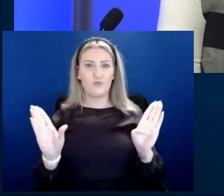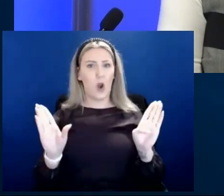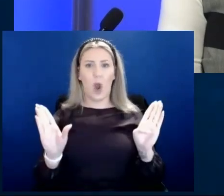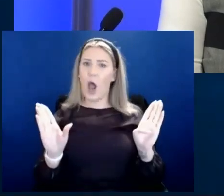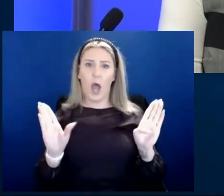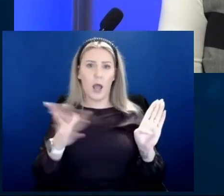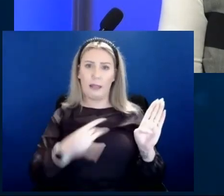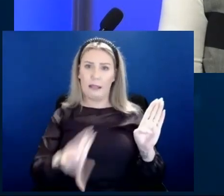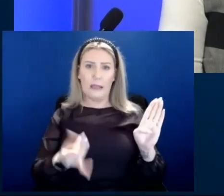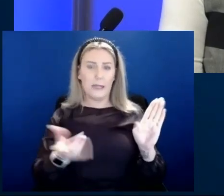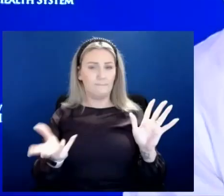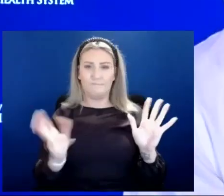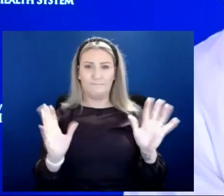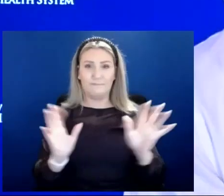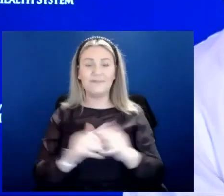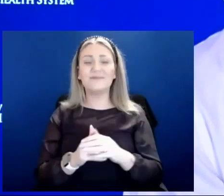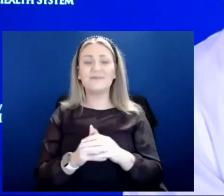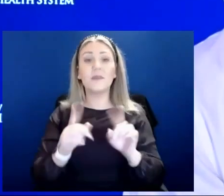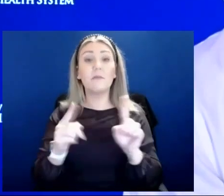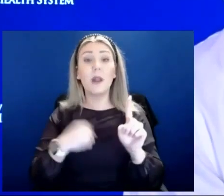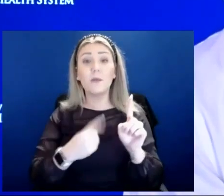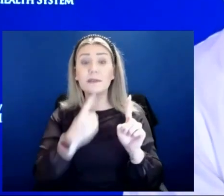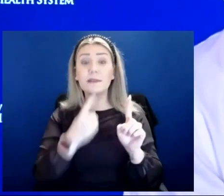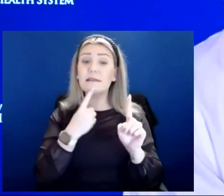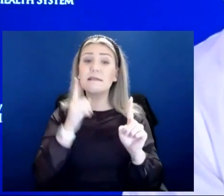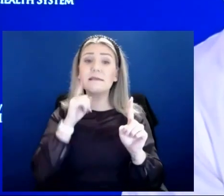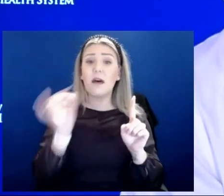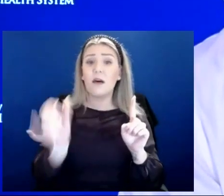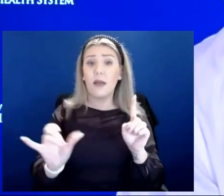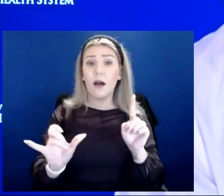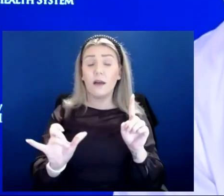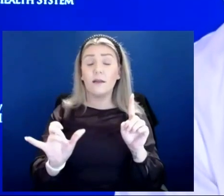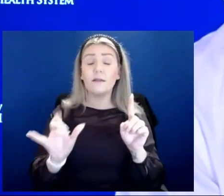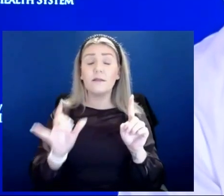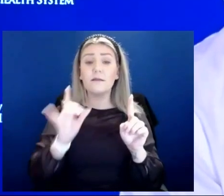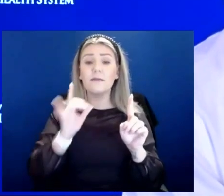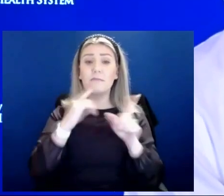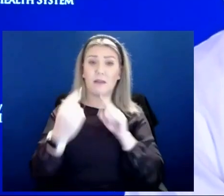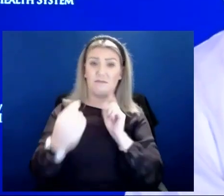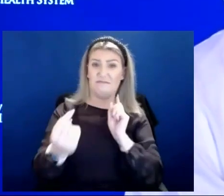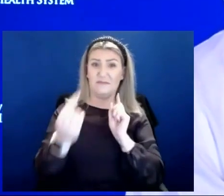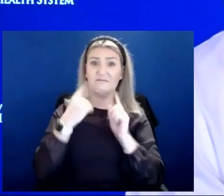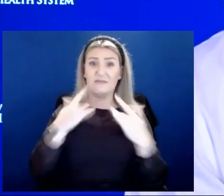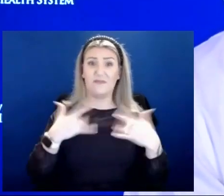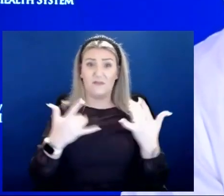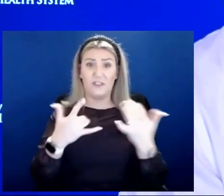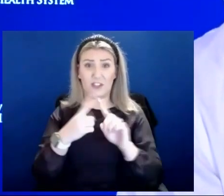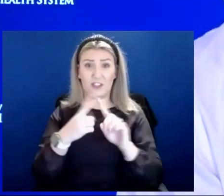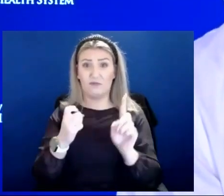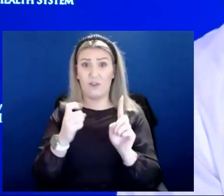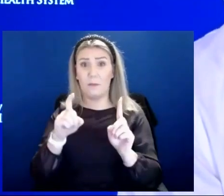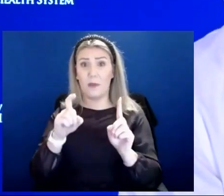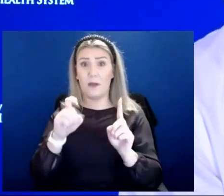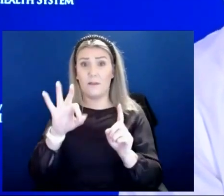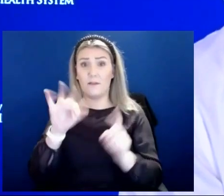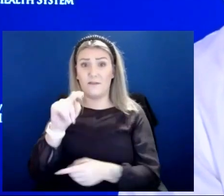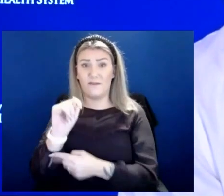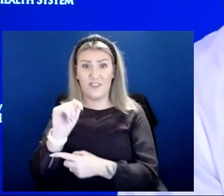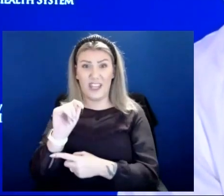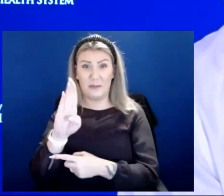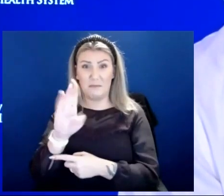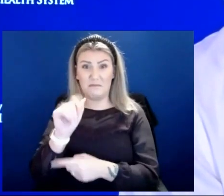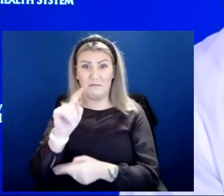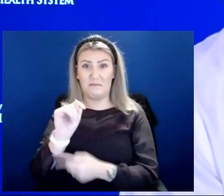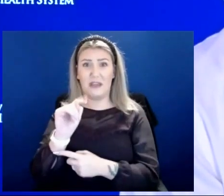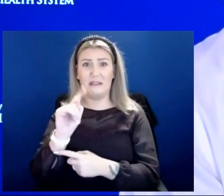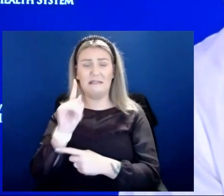right. But I would say it sounds like the adverse events from a Fitbit, those rates sounds like it's much higher than